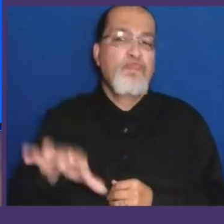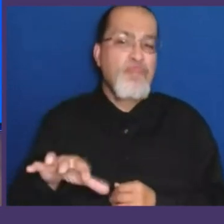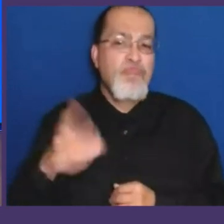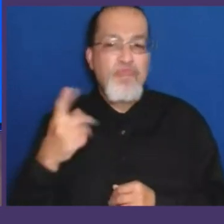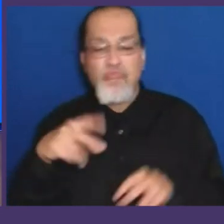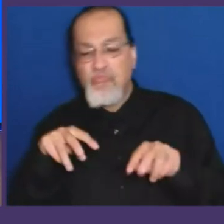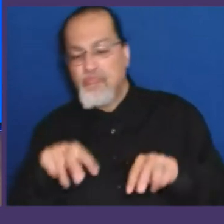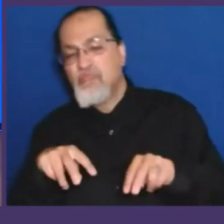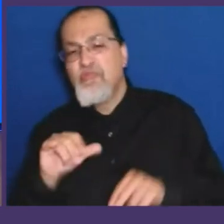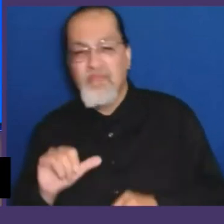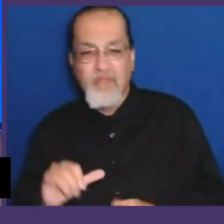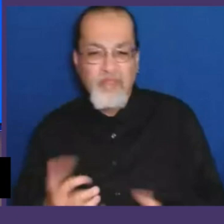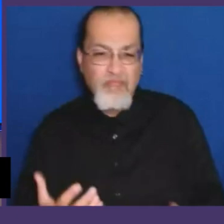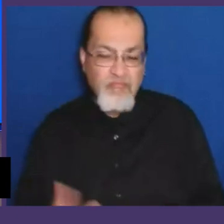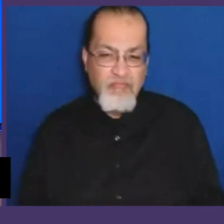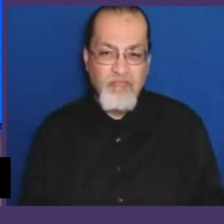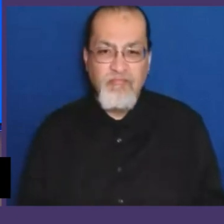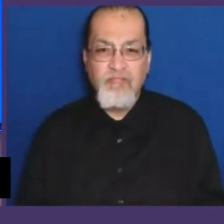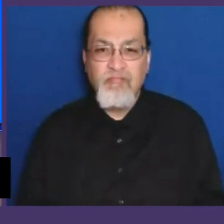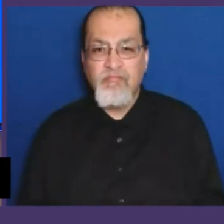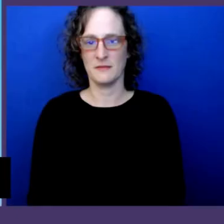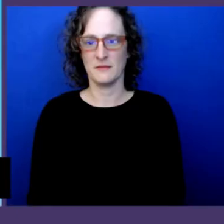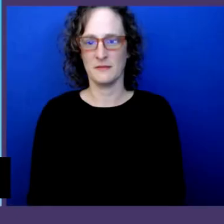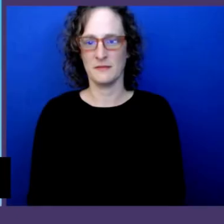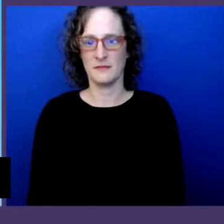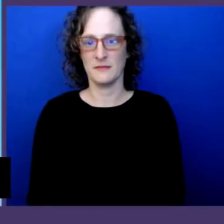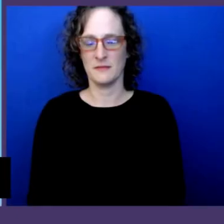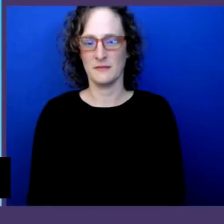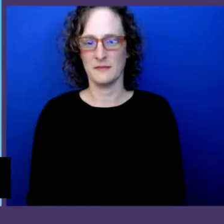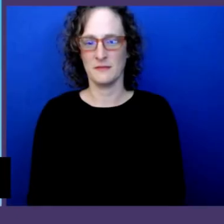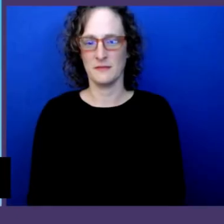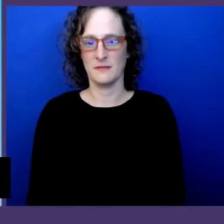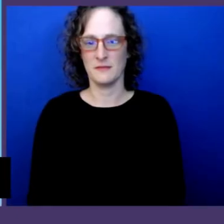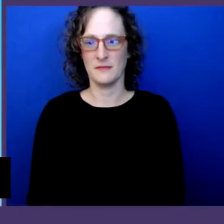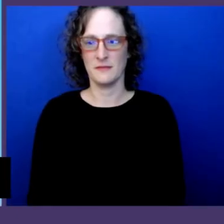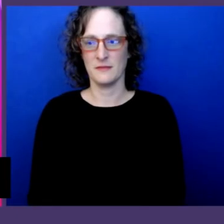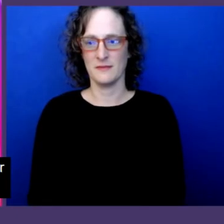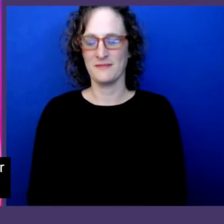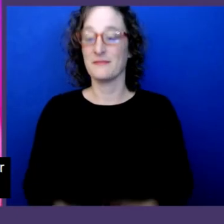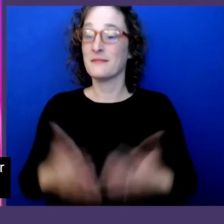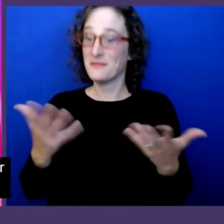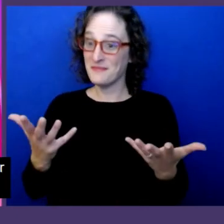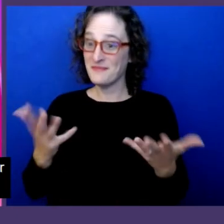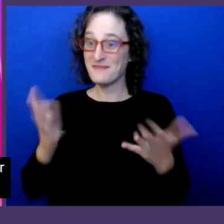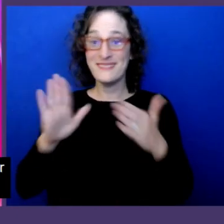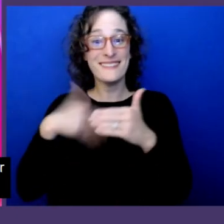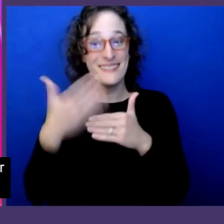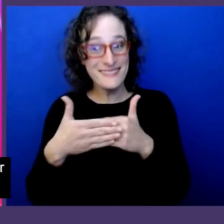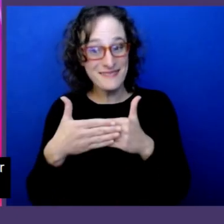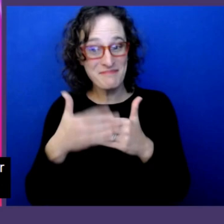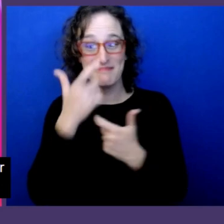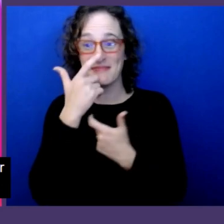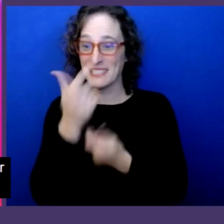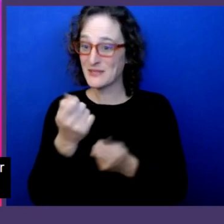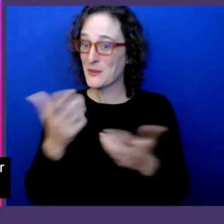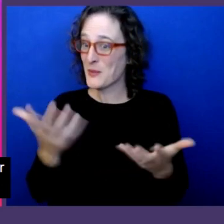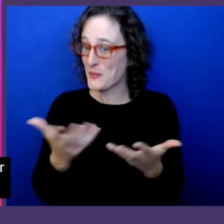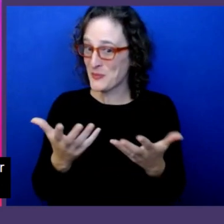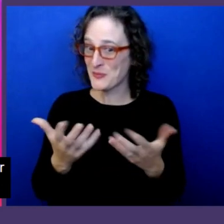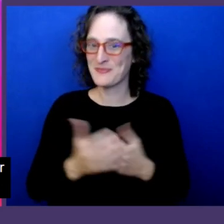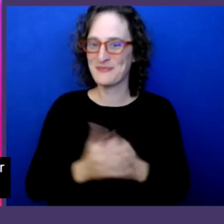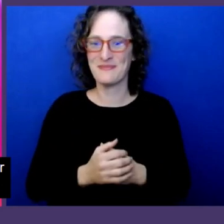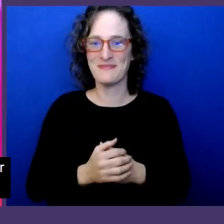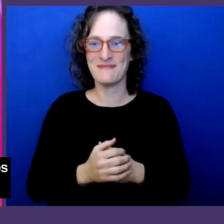So that's kind of like giving our model system to thinking. The next thing that I find kind of interesting is this following sort of, I would say,